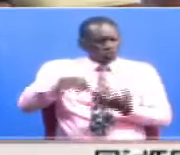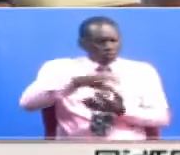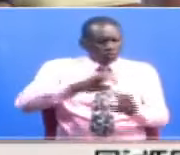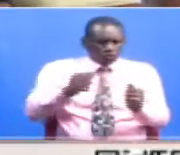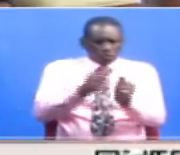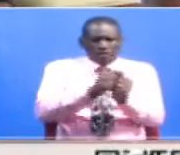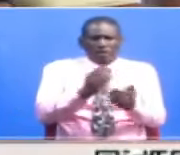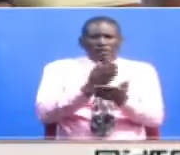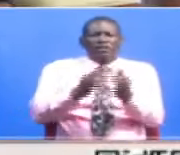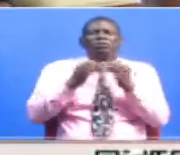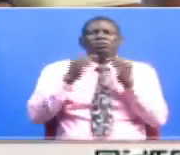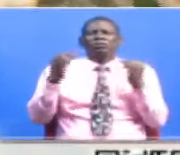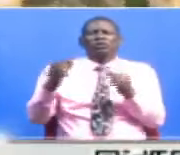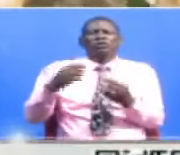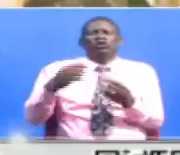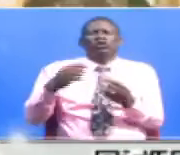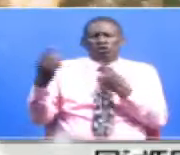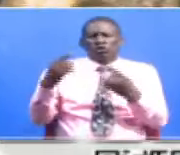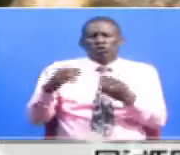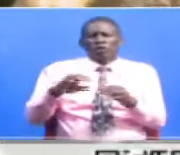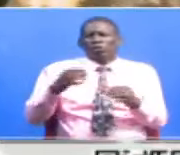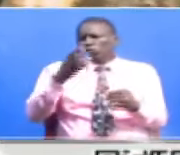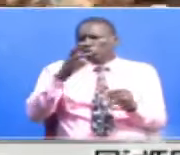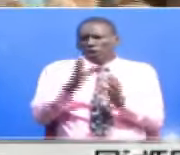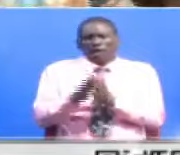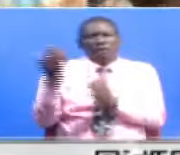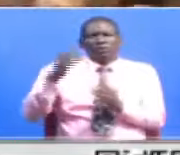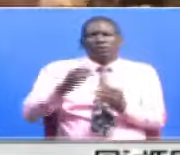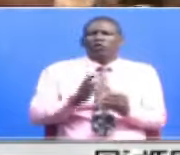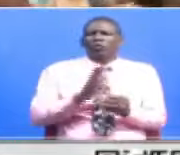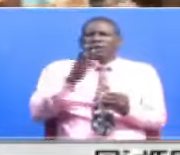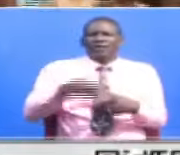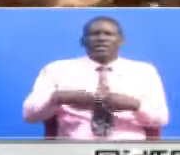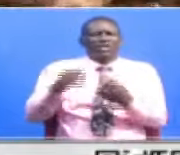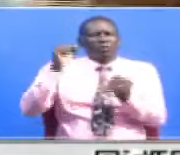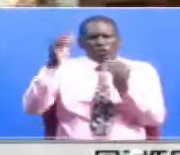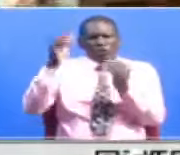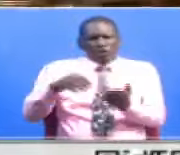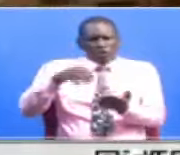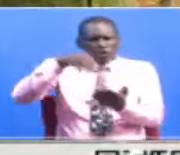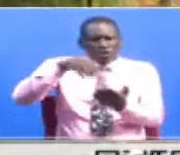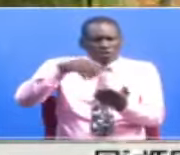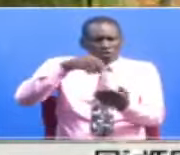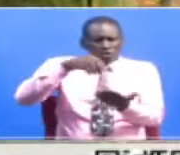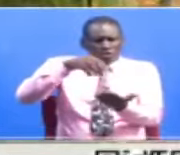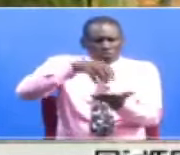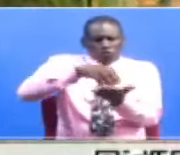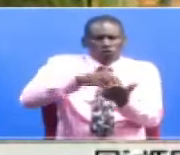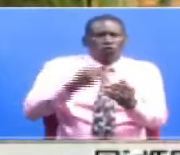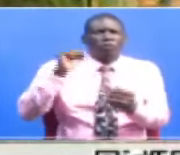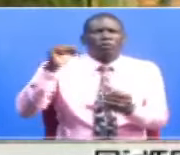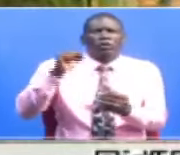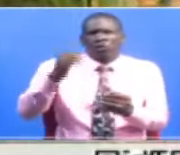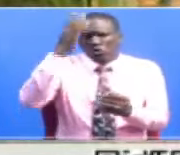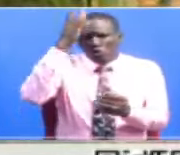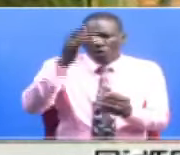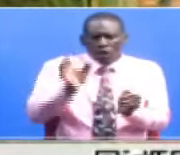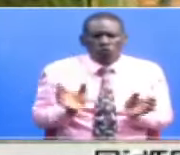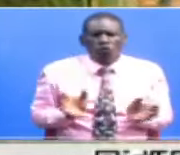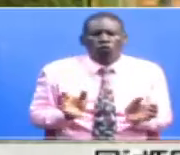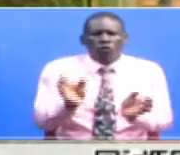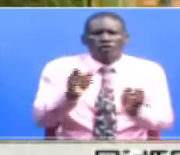some clerics preach water and drink wine, granting politicians a platform for politics. Why are you pushing